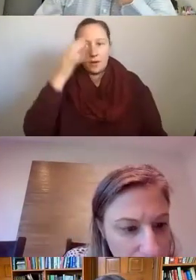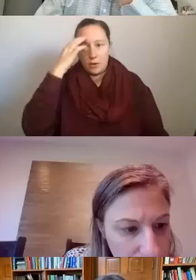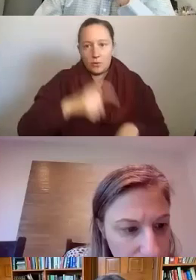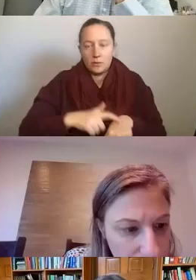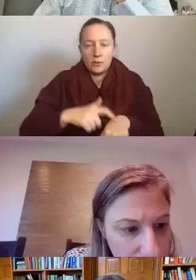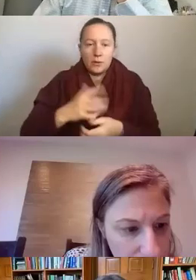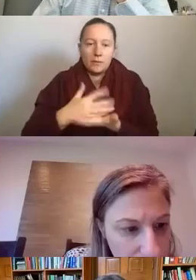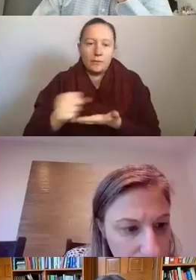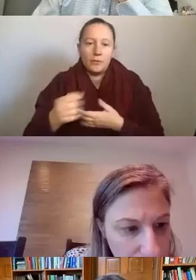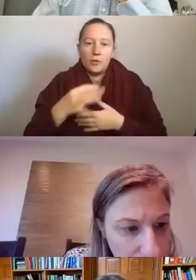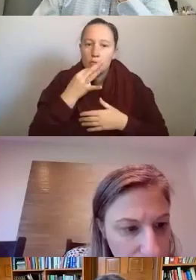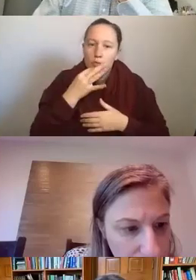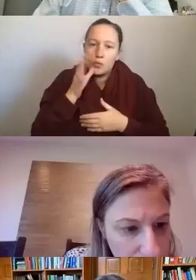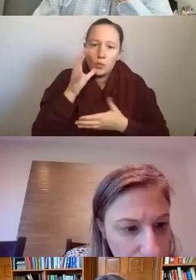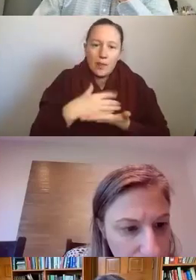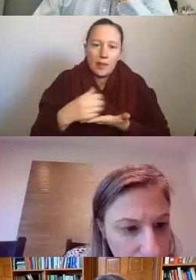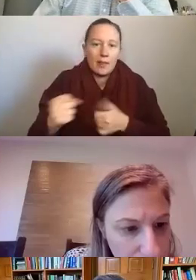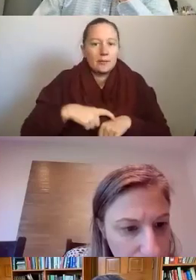or close to it.